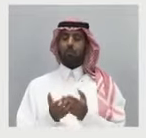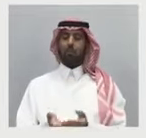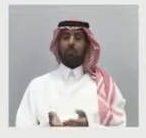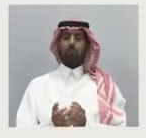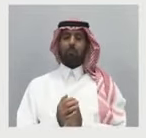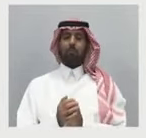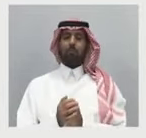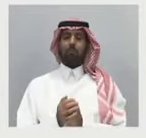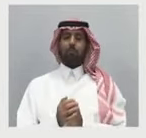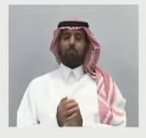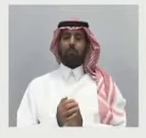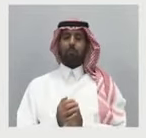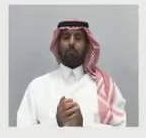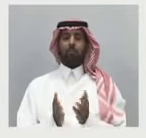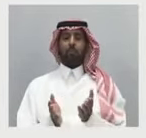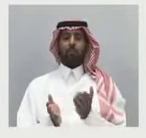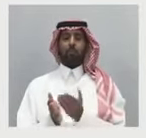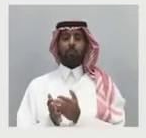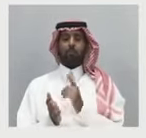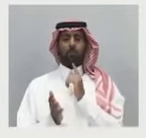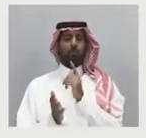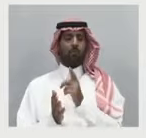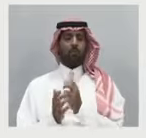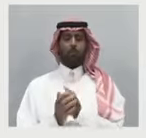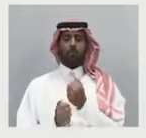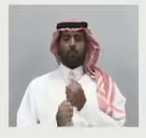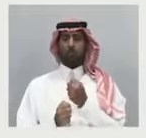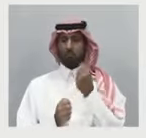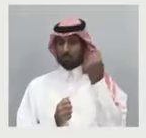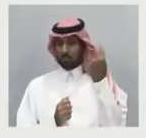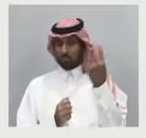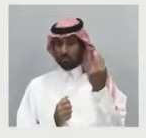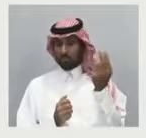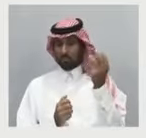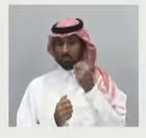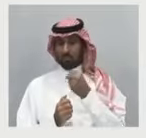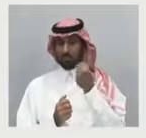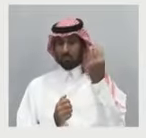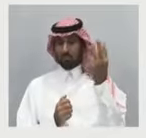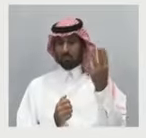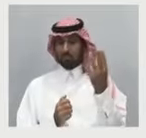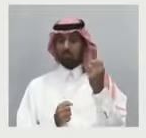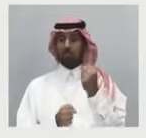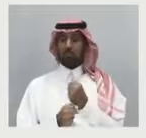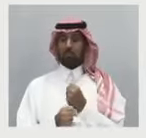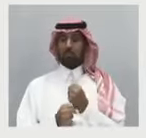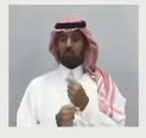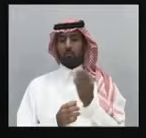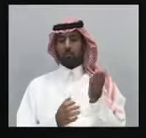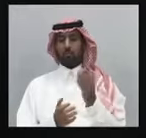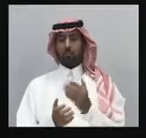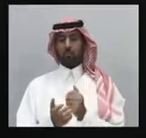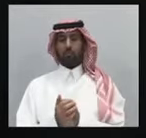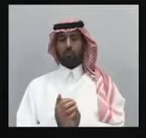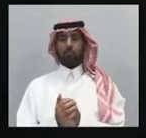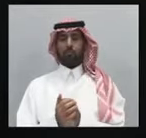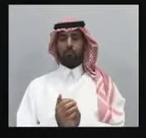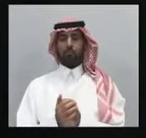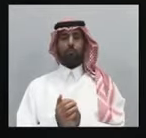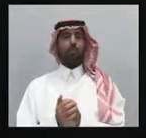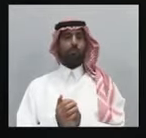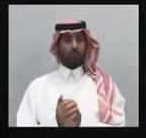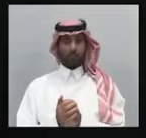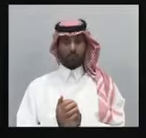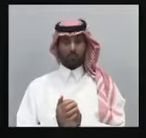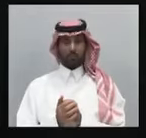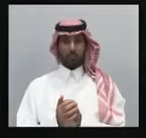be offered. We mentioned it. It is 2 and 3, the engineering, environmental engineering, number 3, and